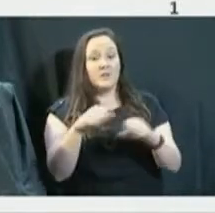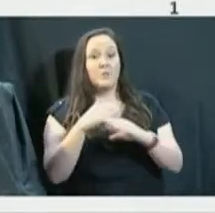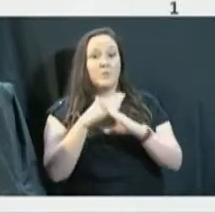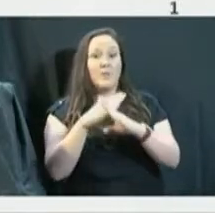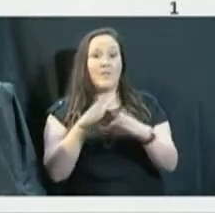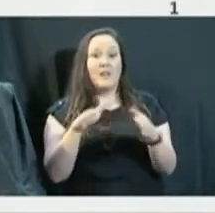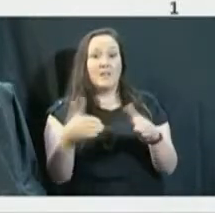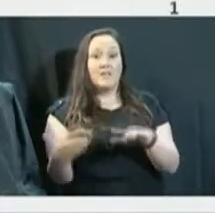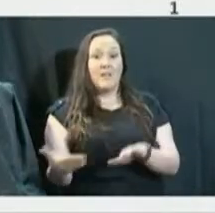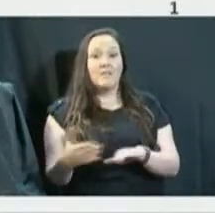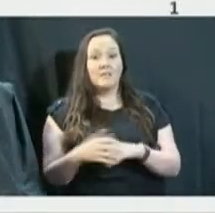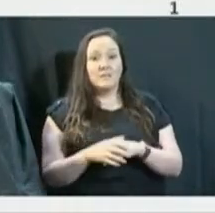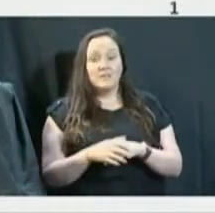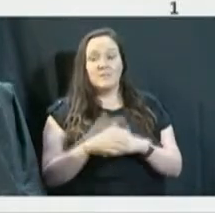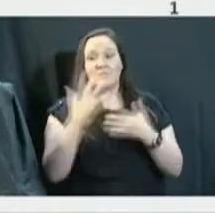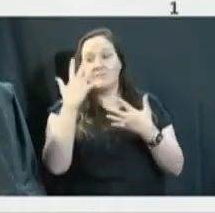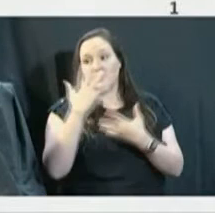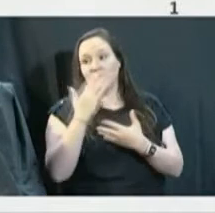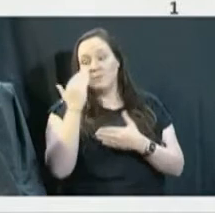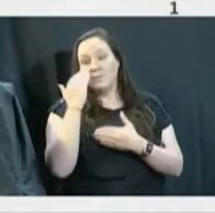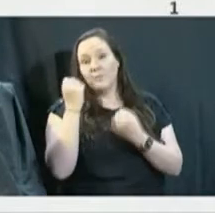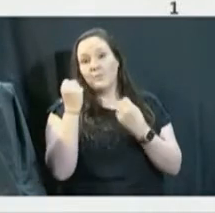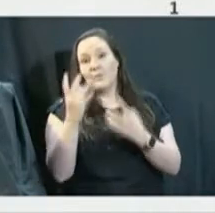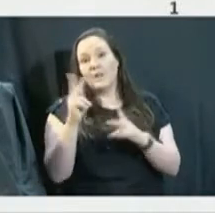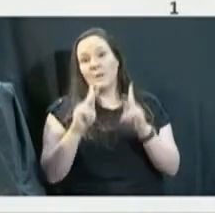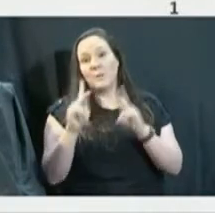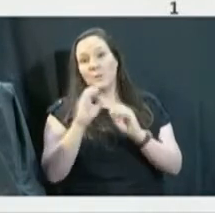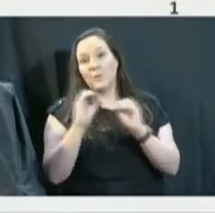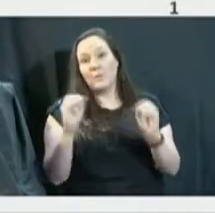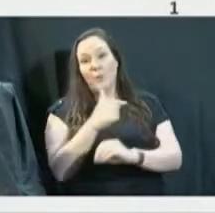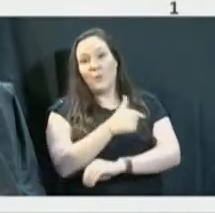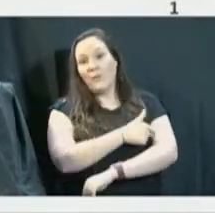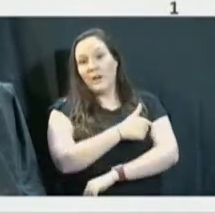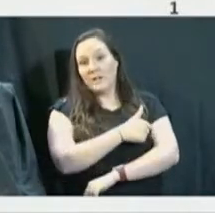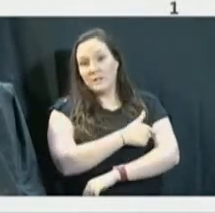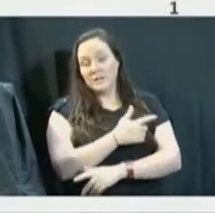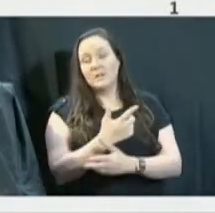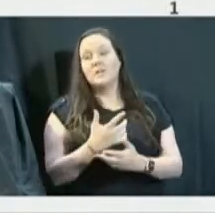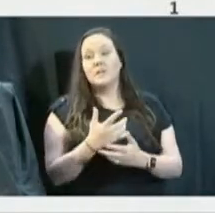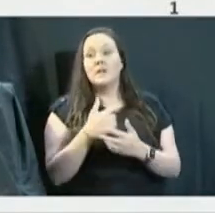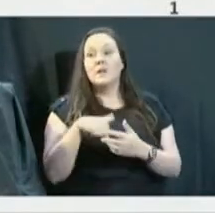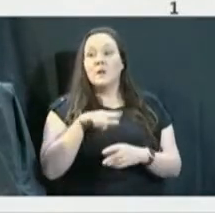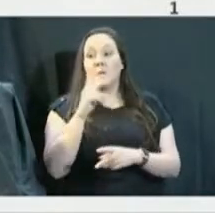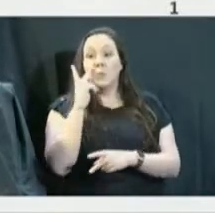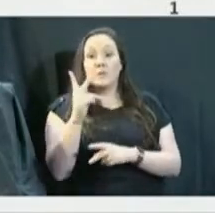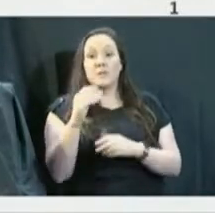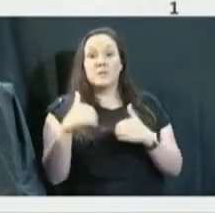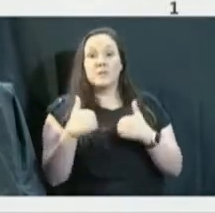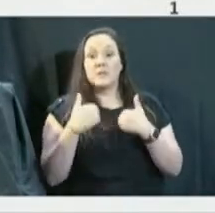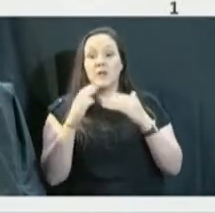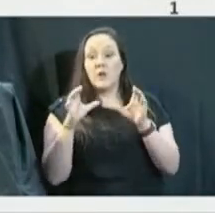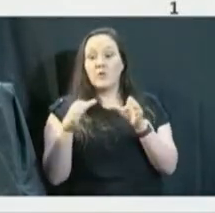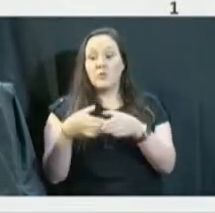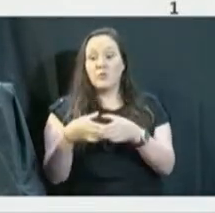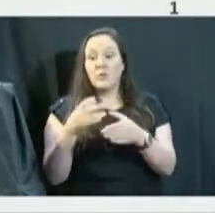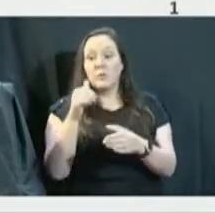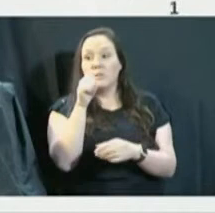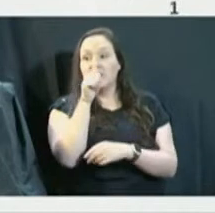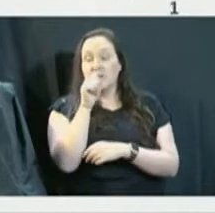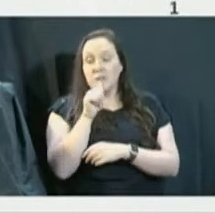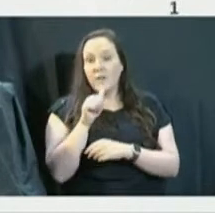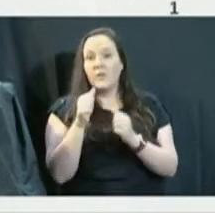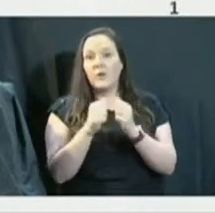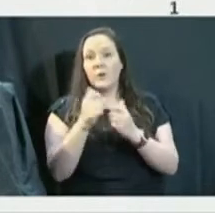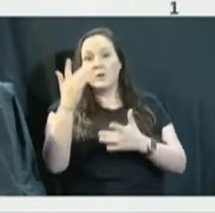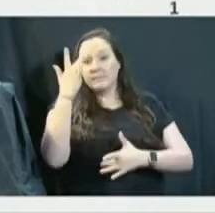deaths. Unfortunately, we know many of these individuals were not vaccinated. We are also seeing younger populations suffering from severe disease and